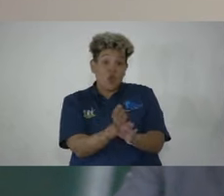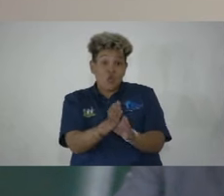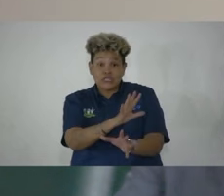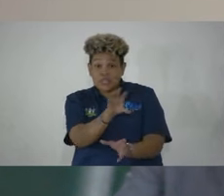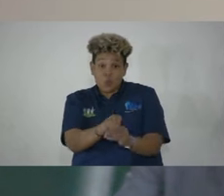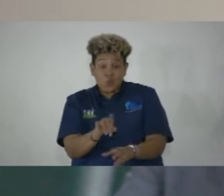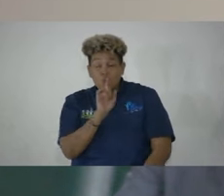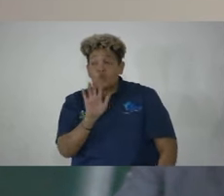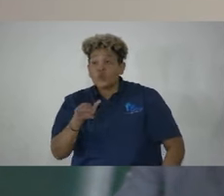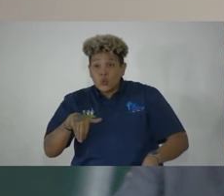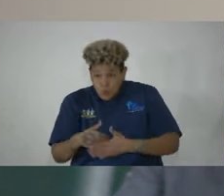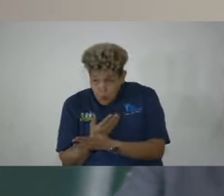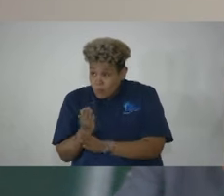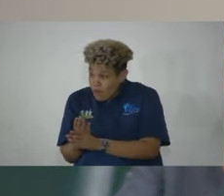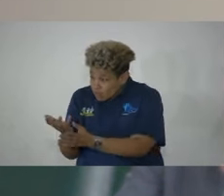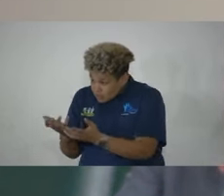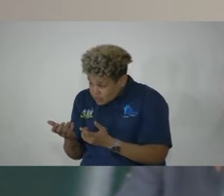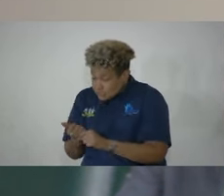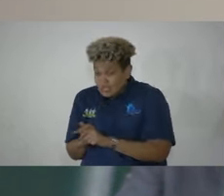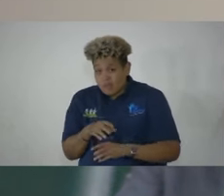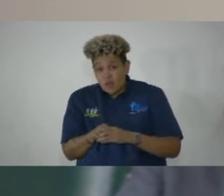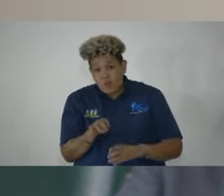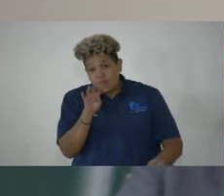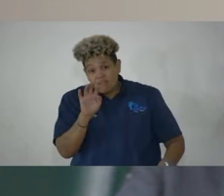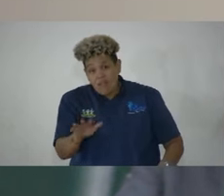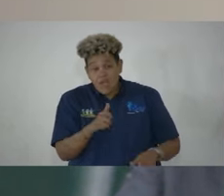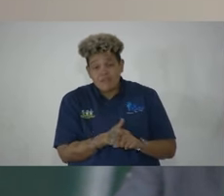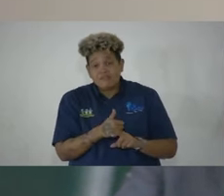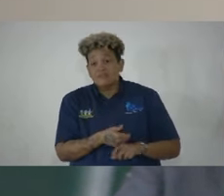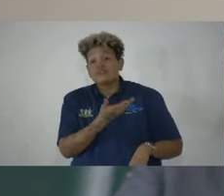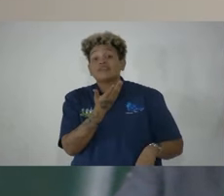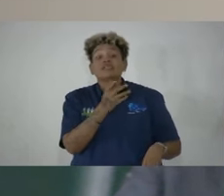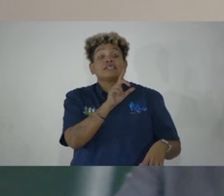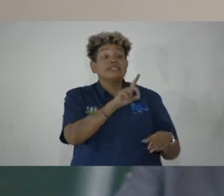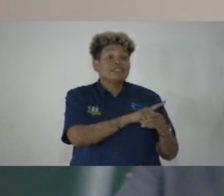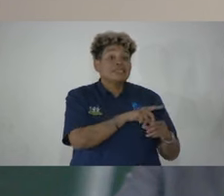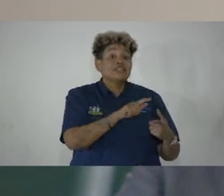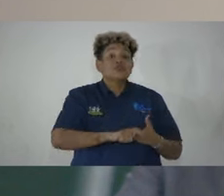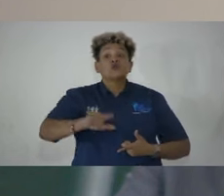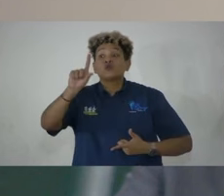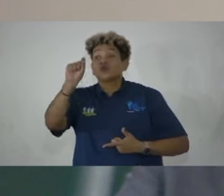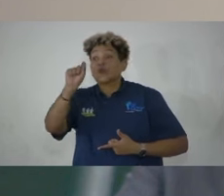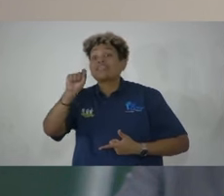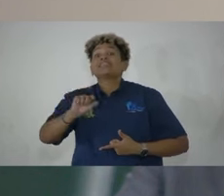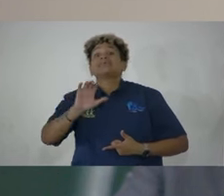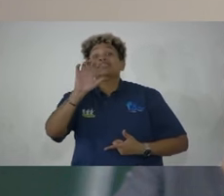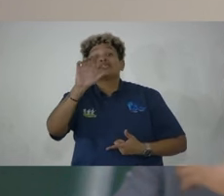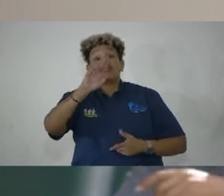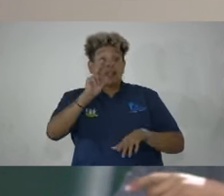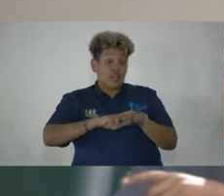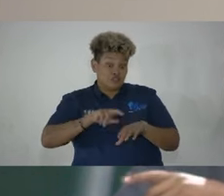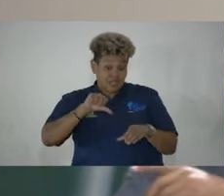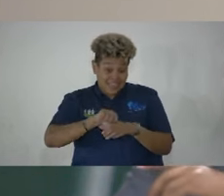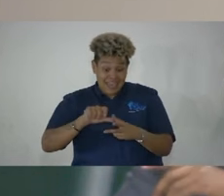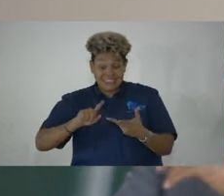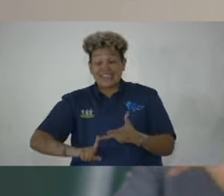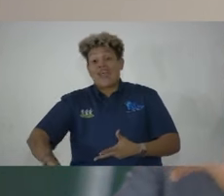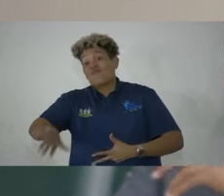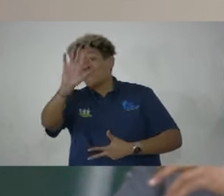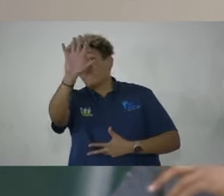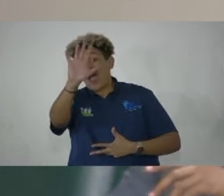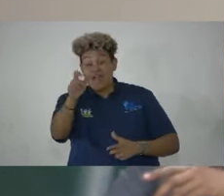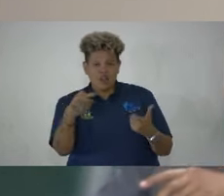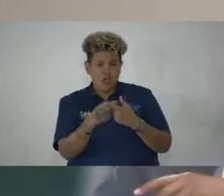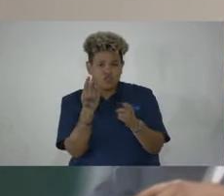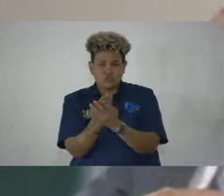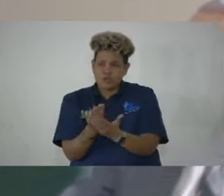including new buses, including 45 diesel, 20 CNG, and 5 electric buses, were purchased.